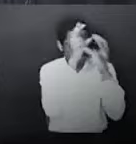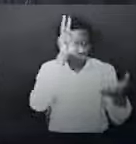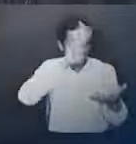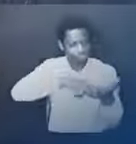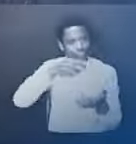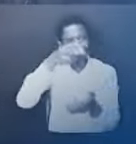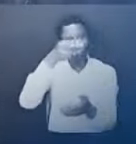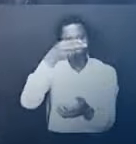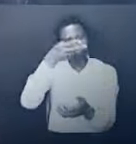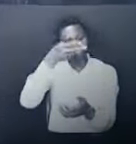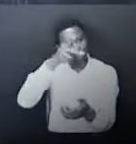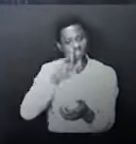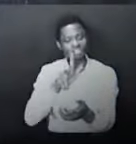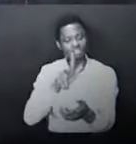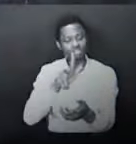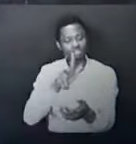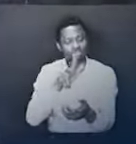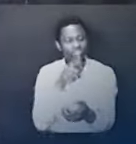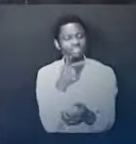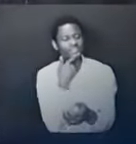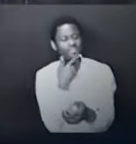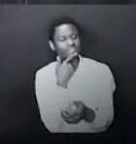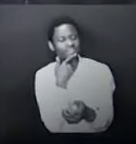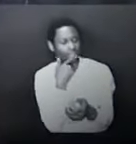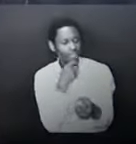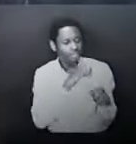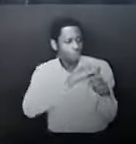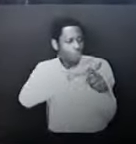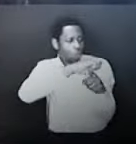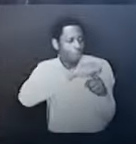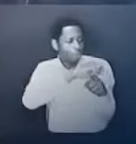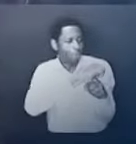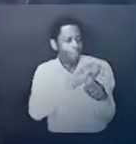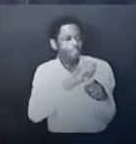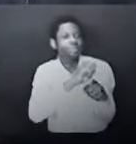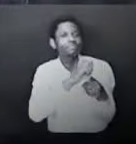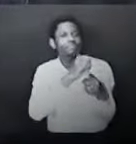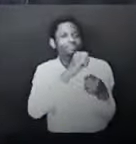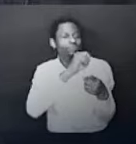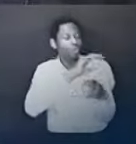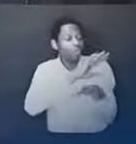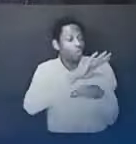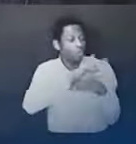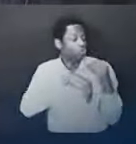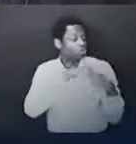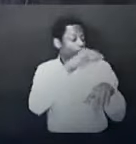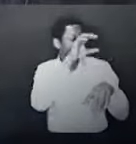society with values and principles of the kingdom of God. And